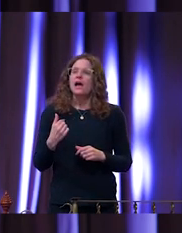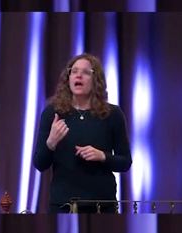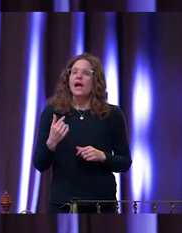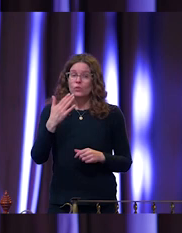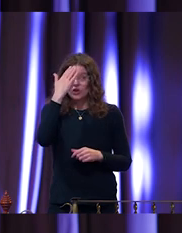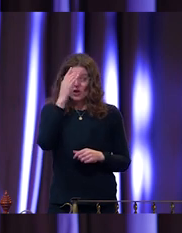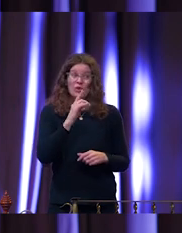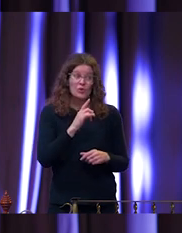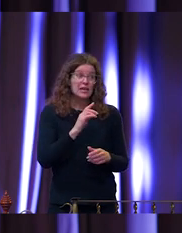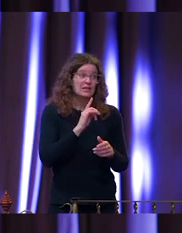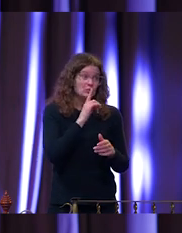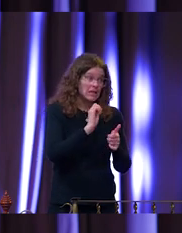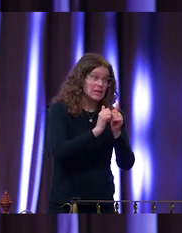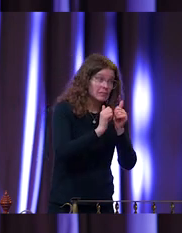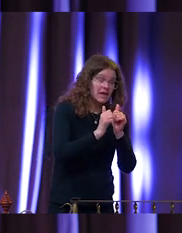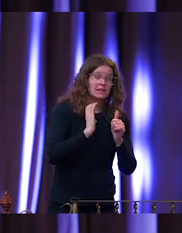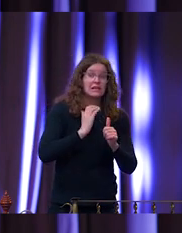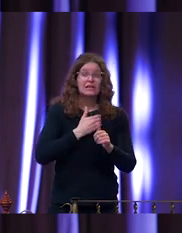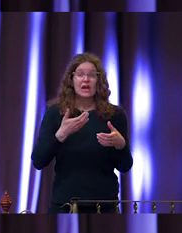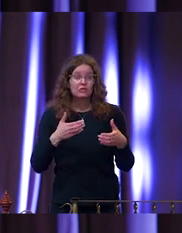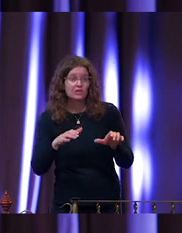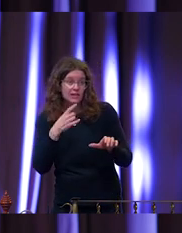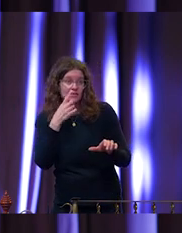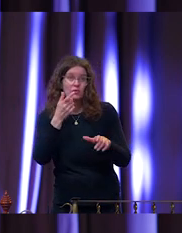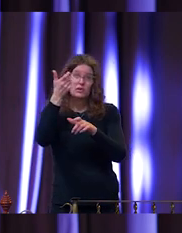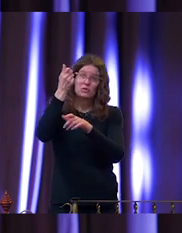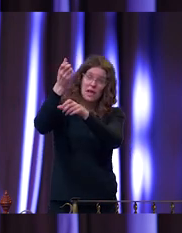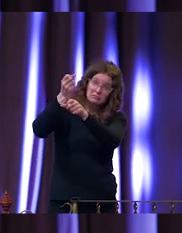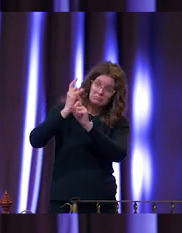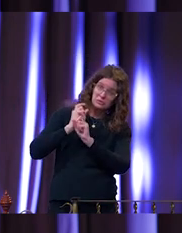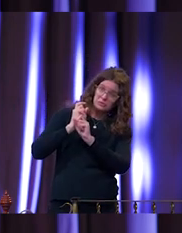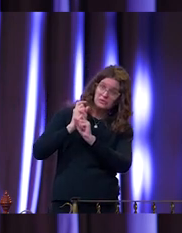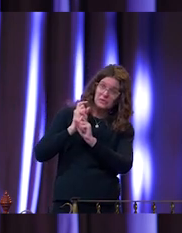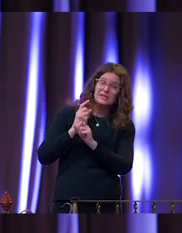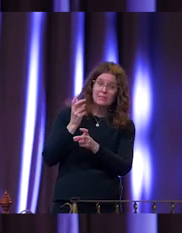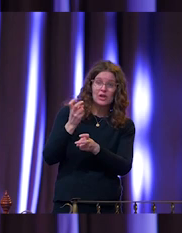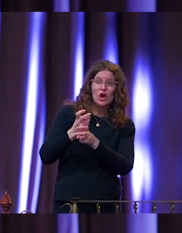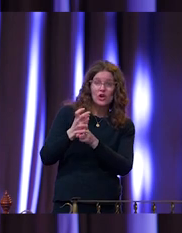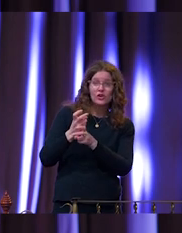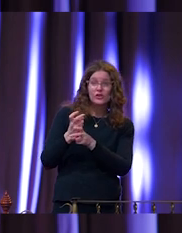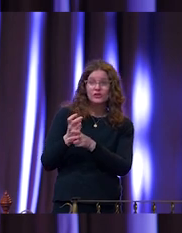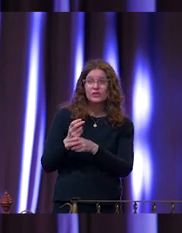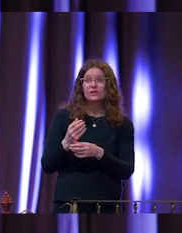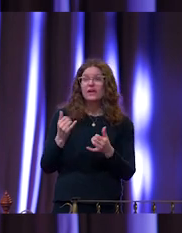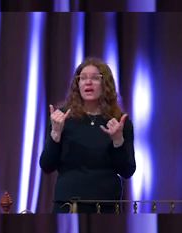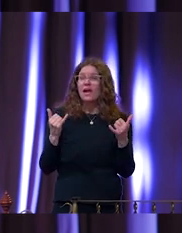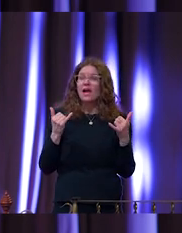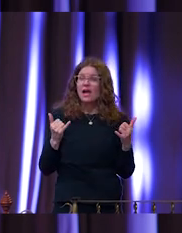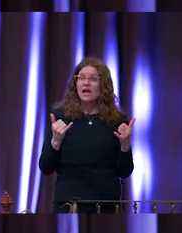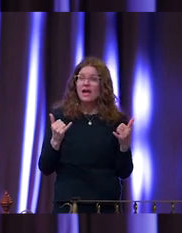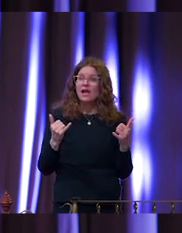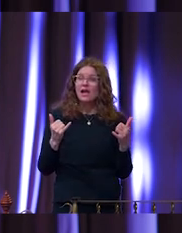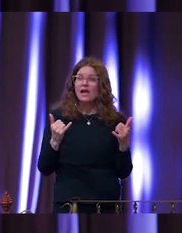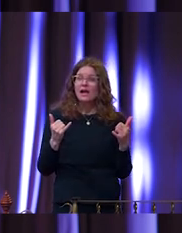and what were the chances of getting the grant with the MacArthur-Driehaus. And now it's kind of on a little bit unknown. We don't